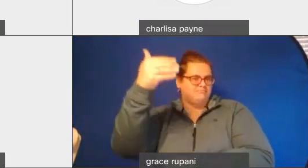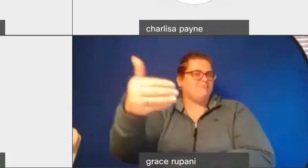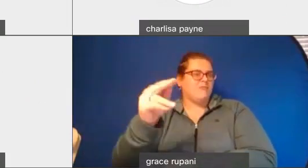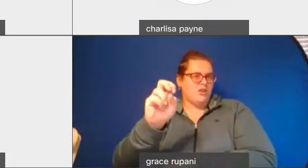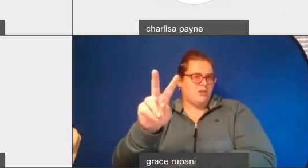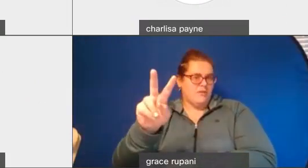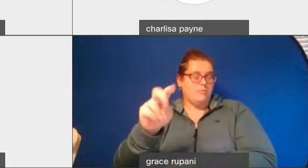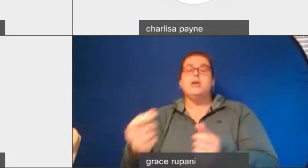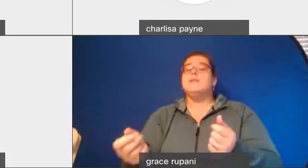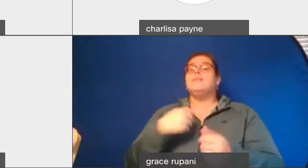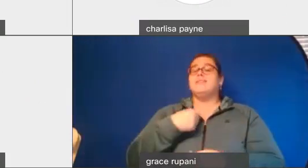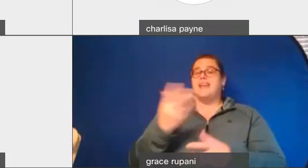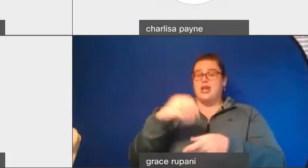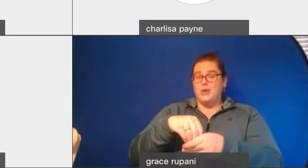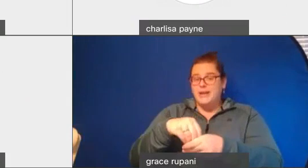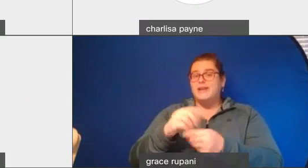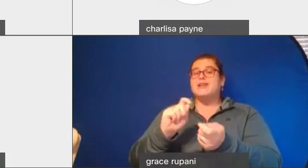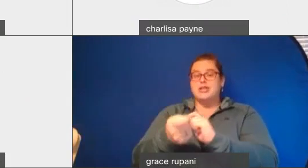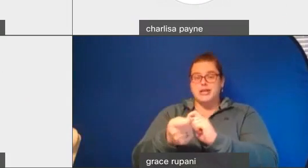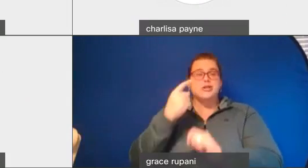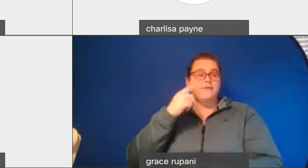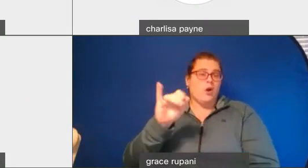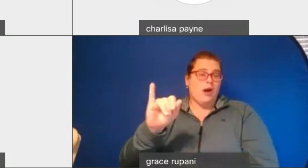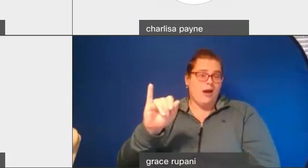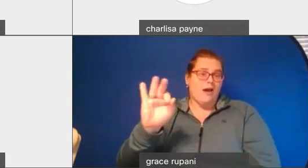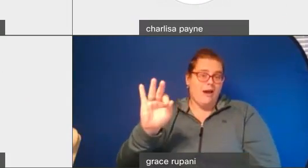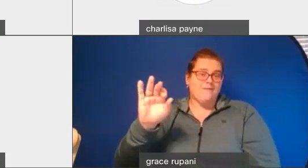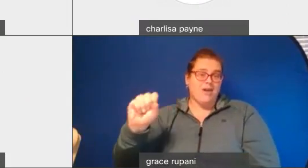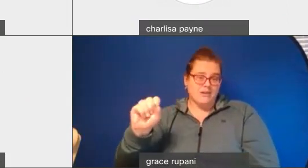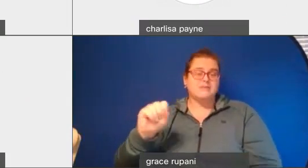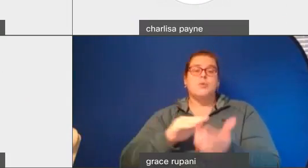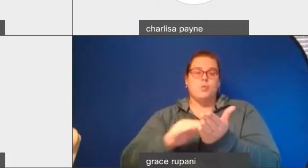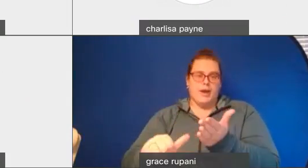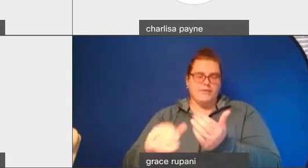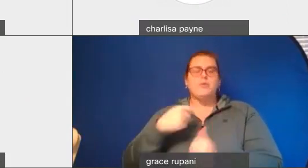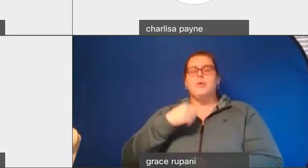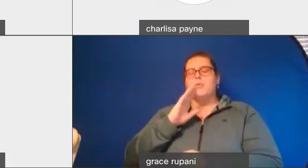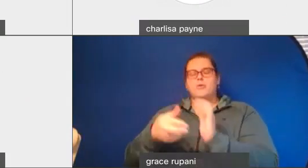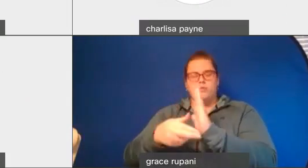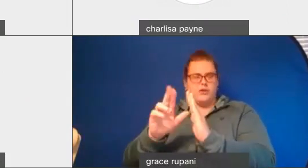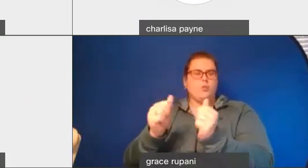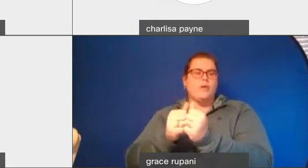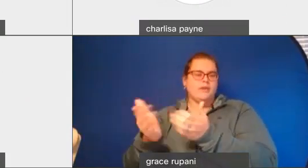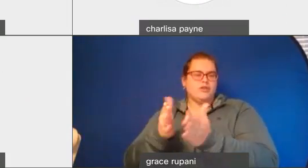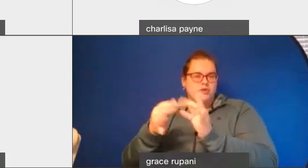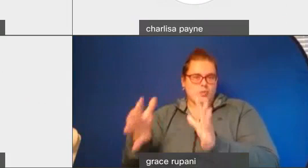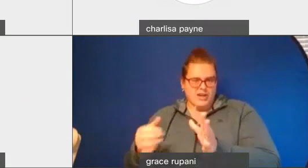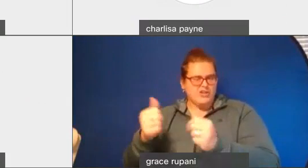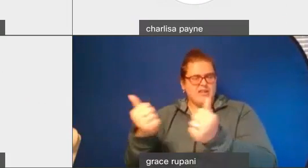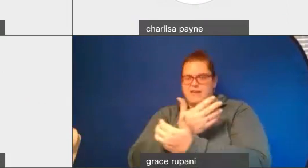there are a number of issues that we'll be going over with the service coordinators to make sure they understand for November